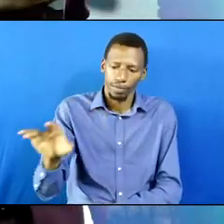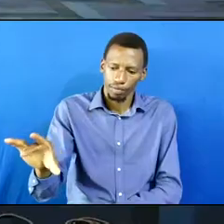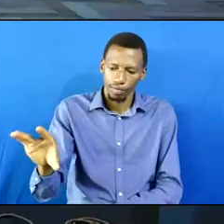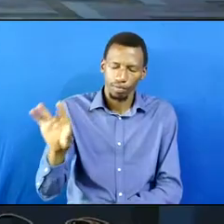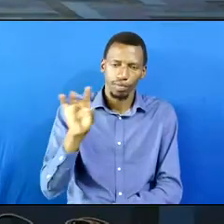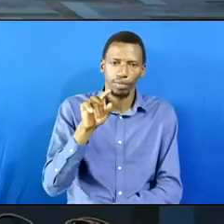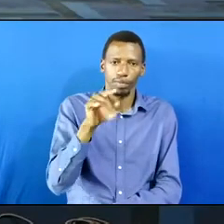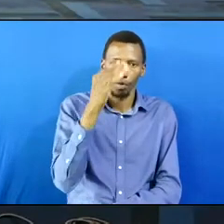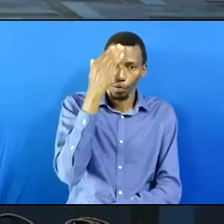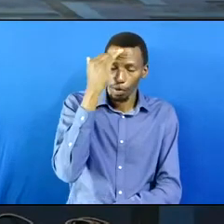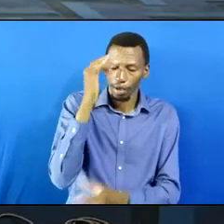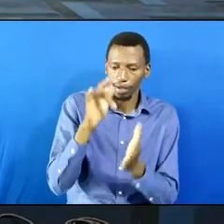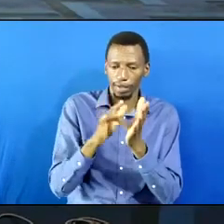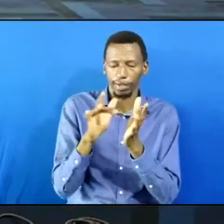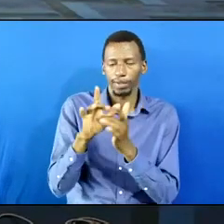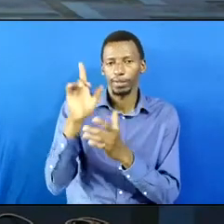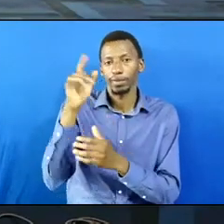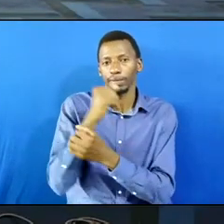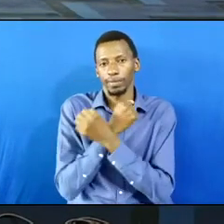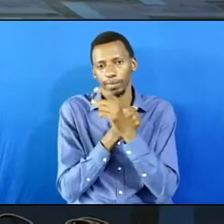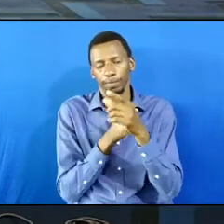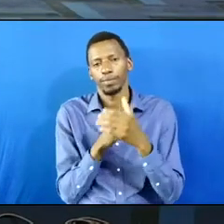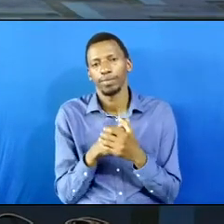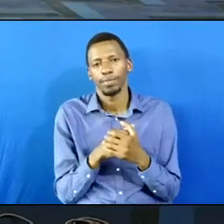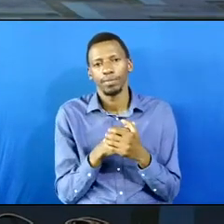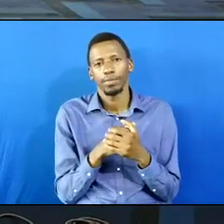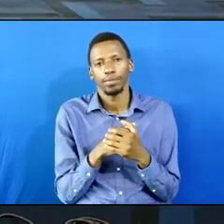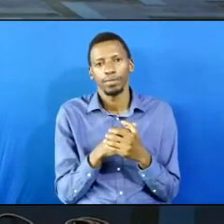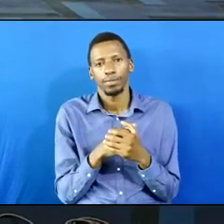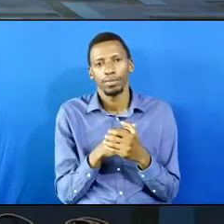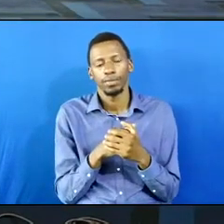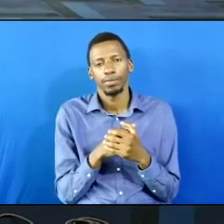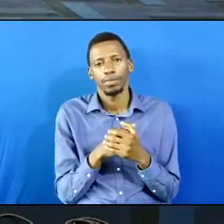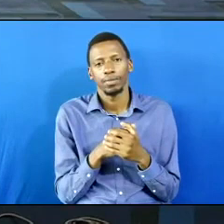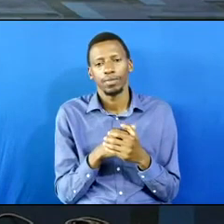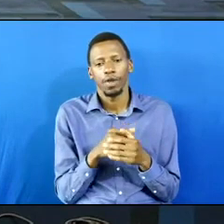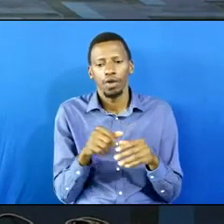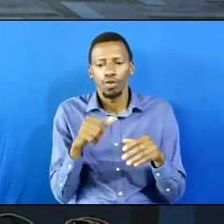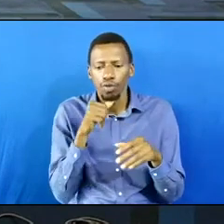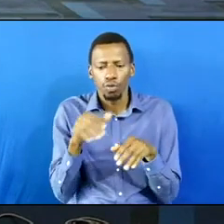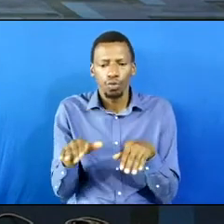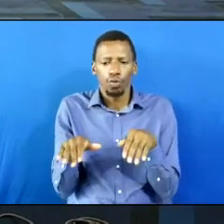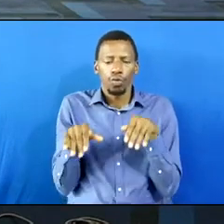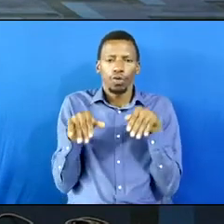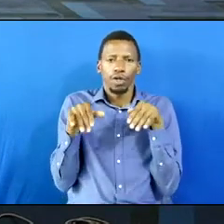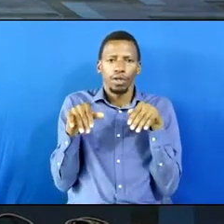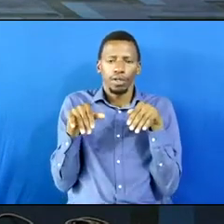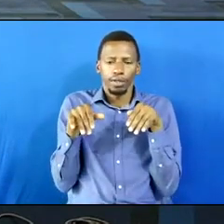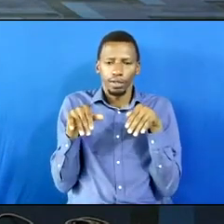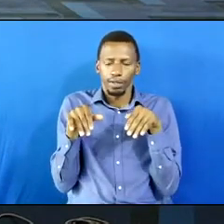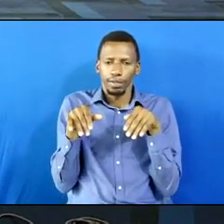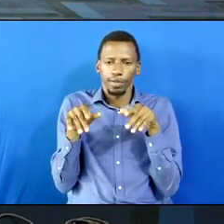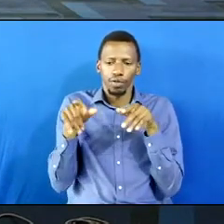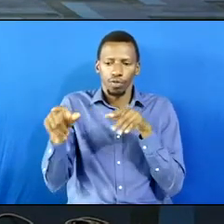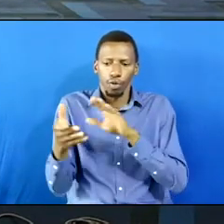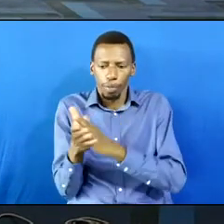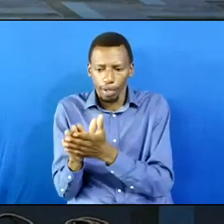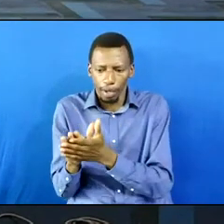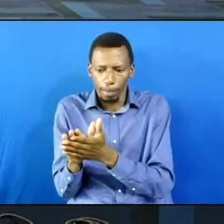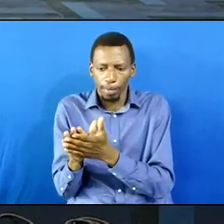Hallelujah. He didn't wait you to be a saint for him to choose you. He chosen